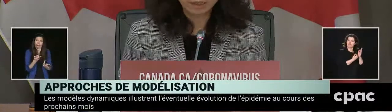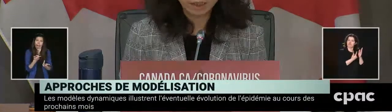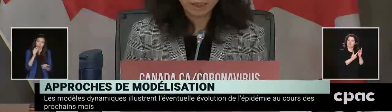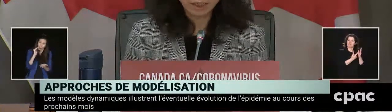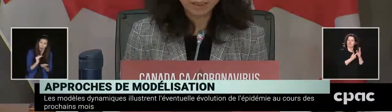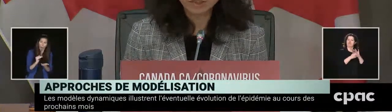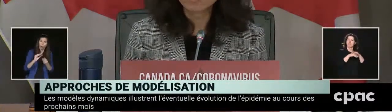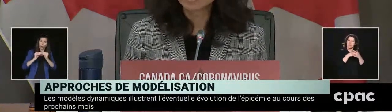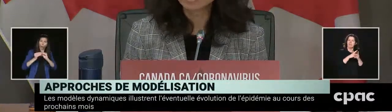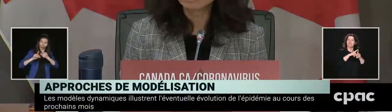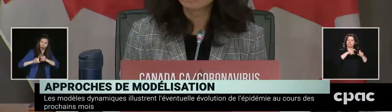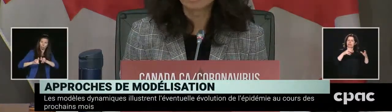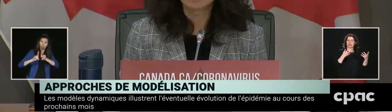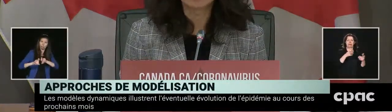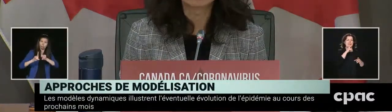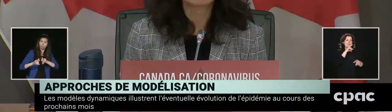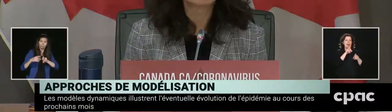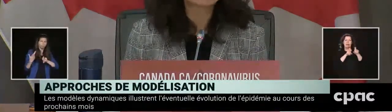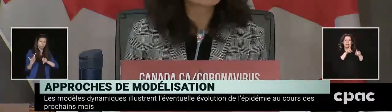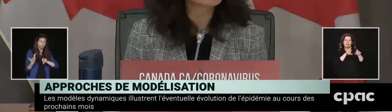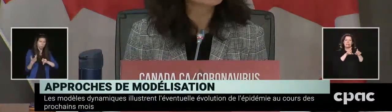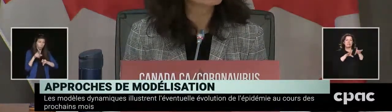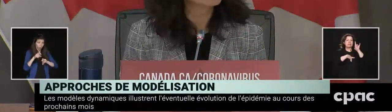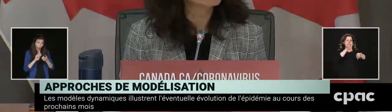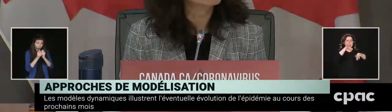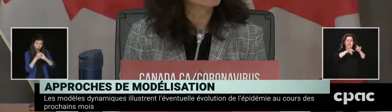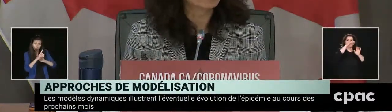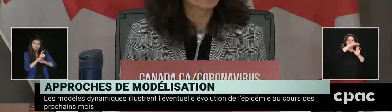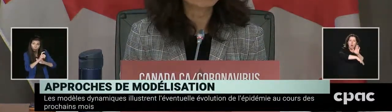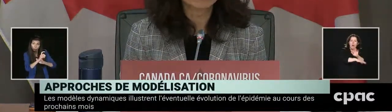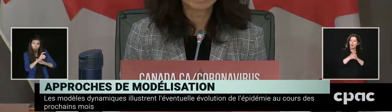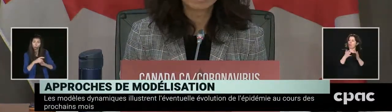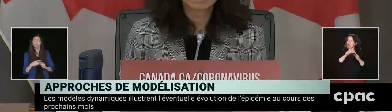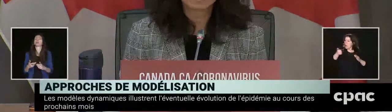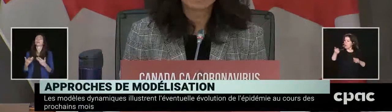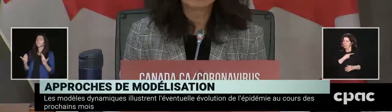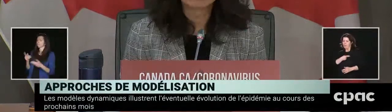Well, I think as you've seen a whole series of